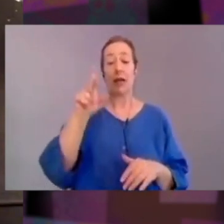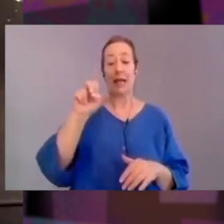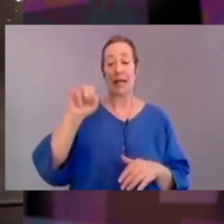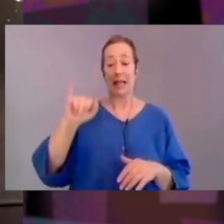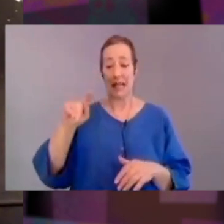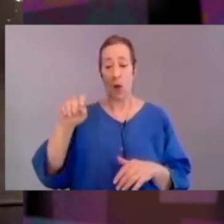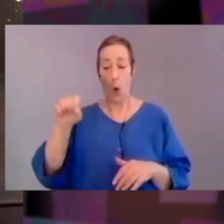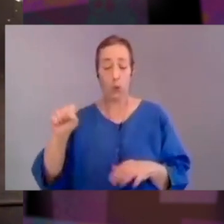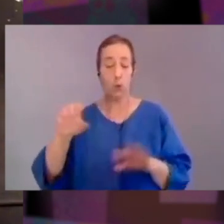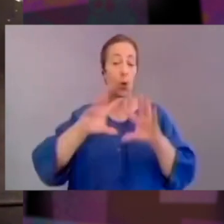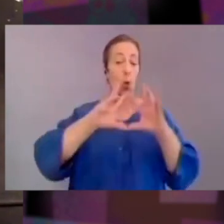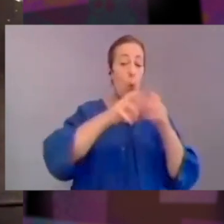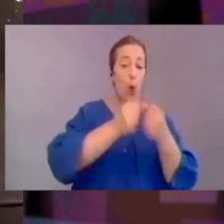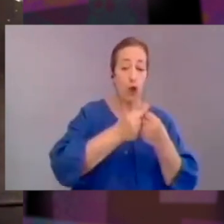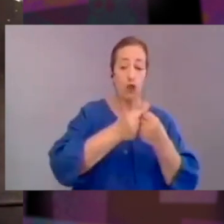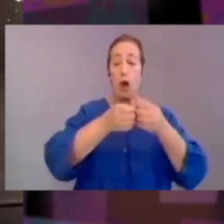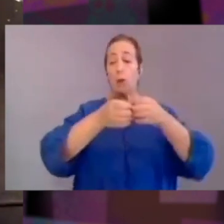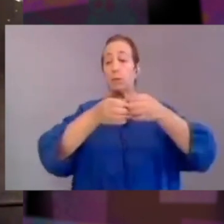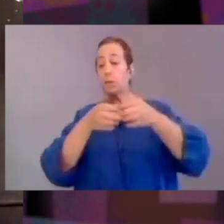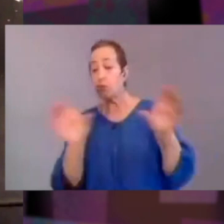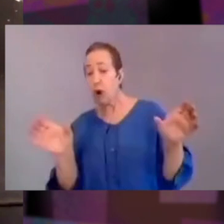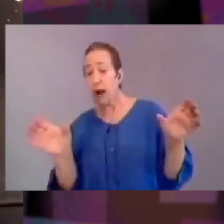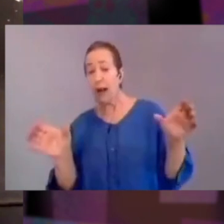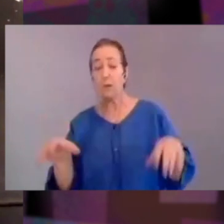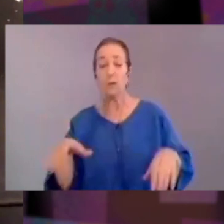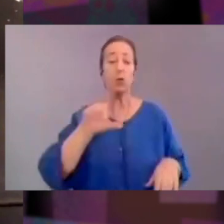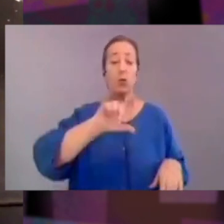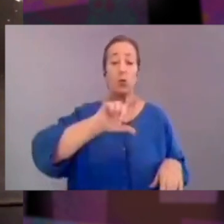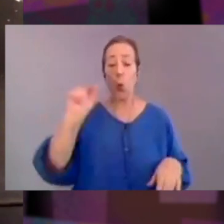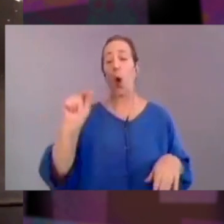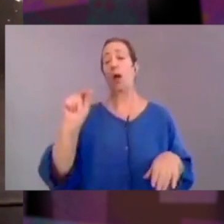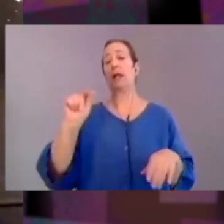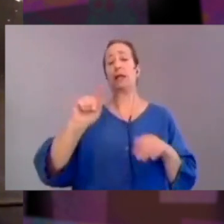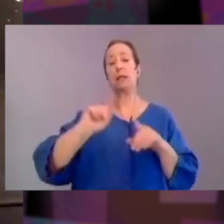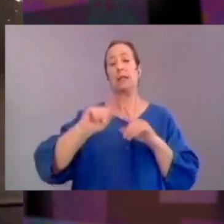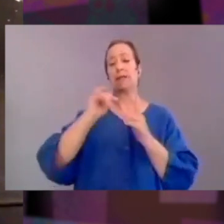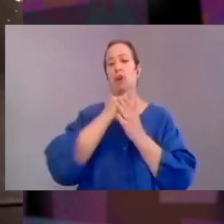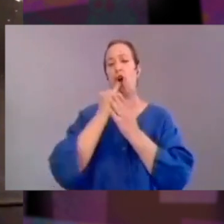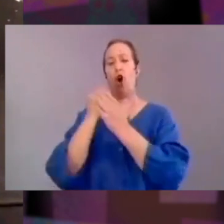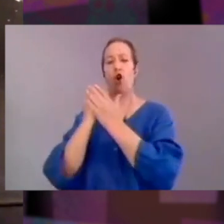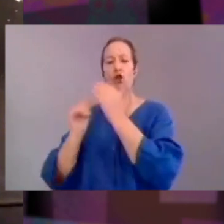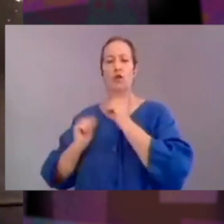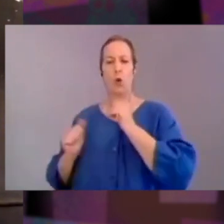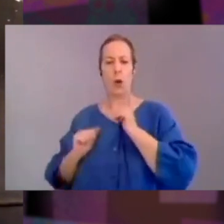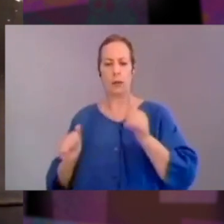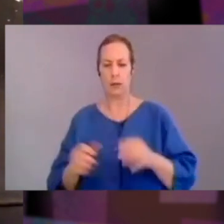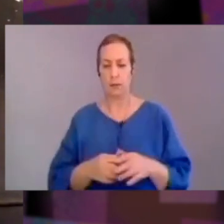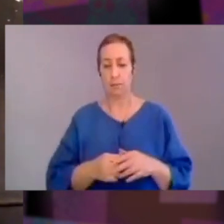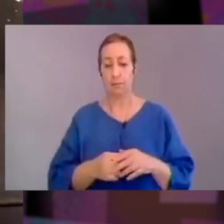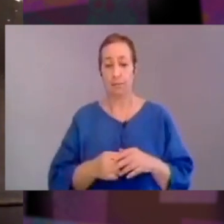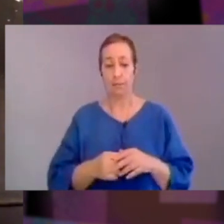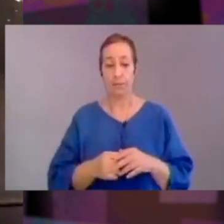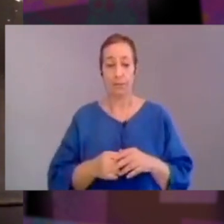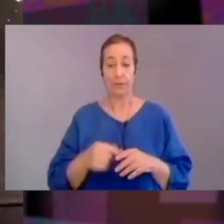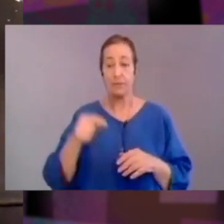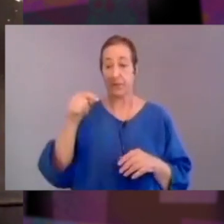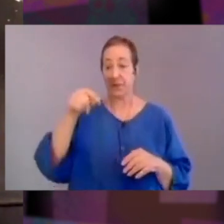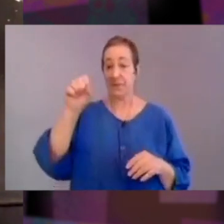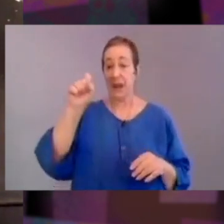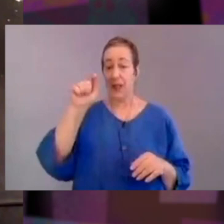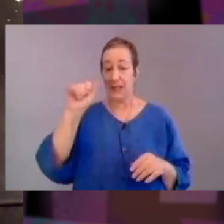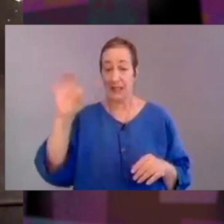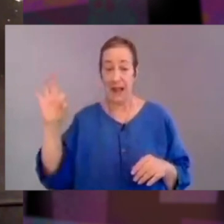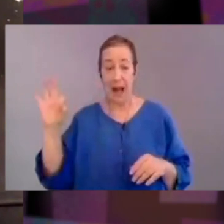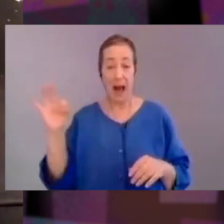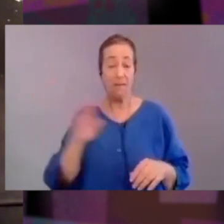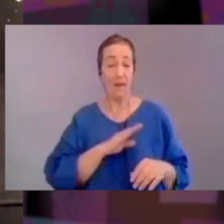and more than 20 artist showcases planned. The NPN staff and board have put together a wonderful show, and I'm excited to share